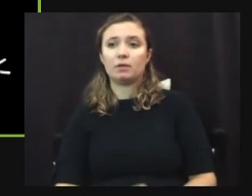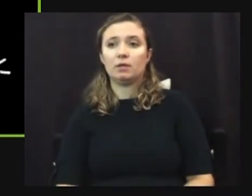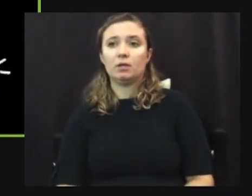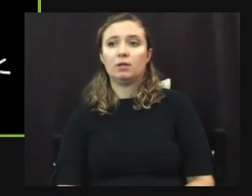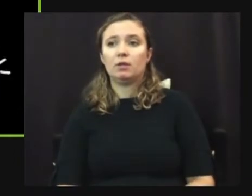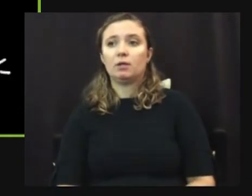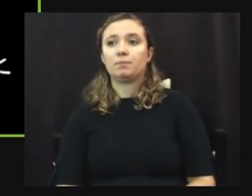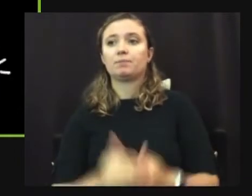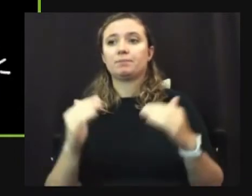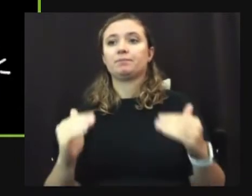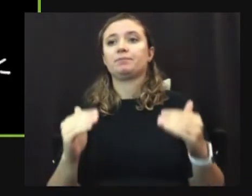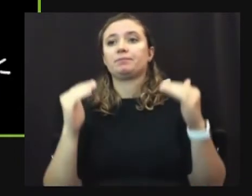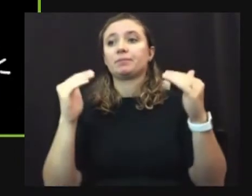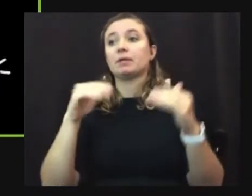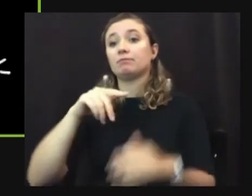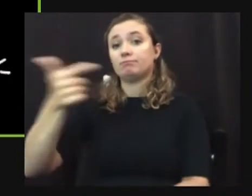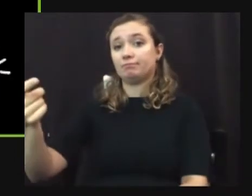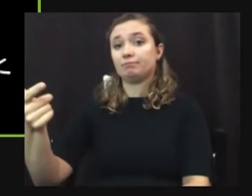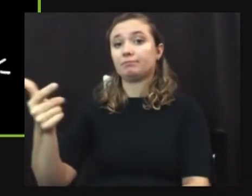Kate?